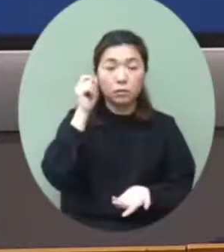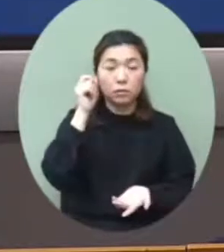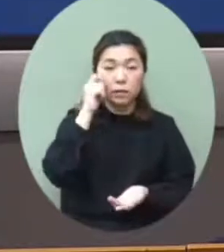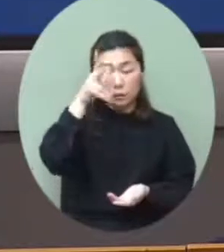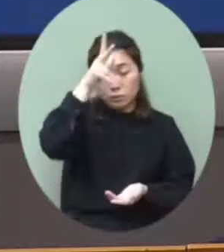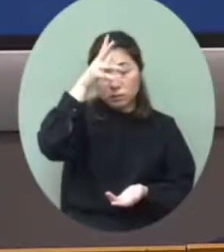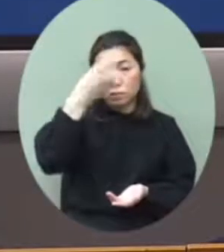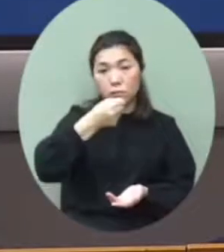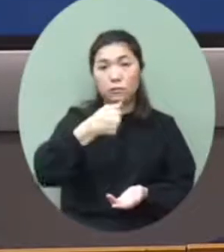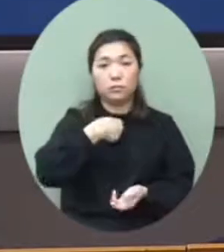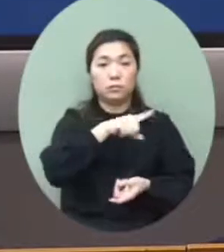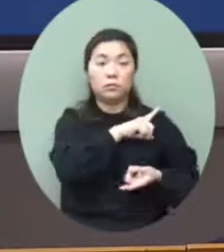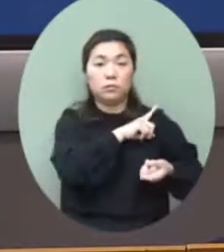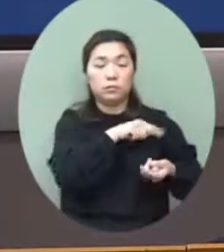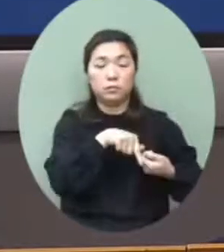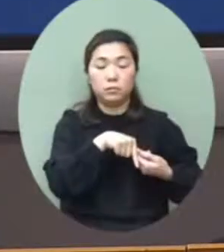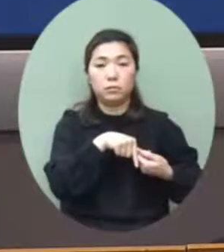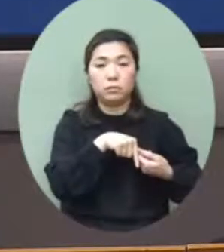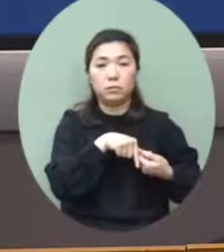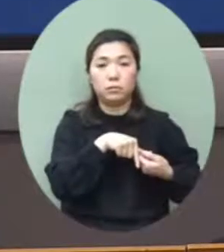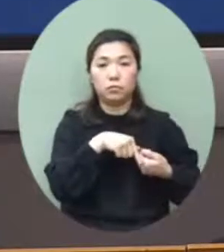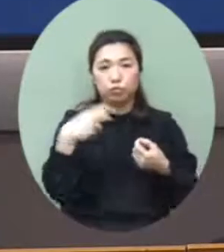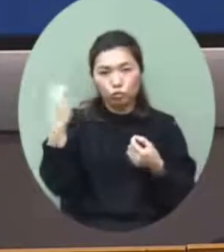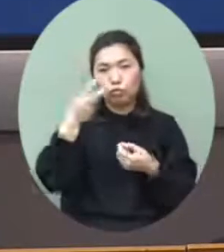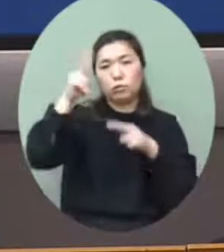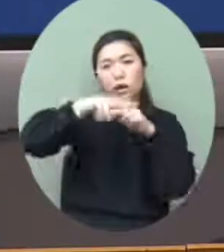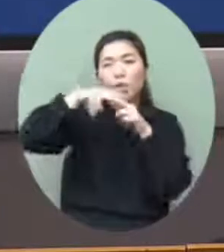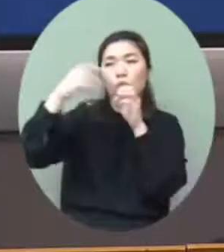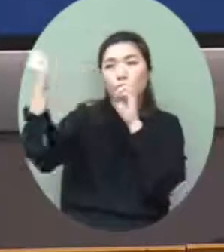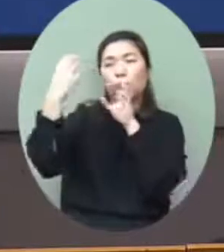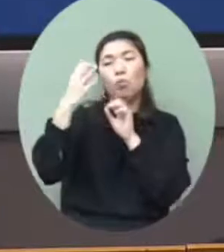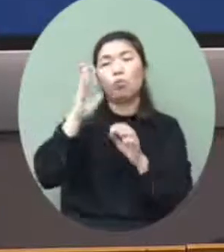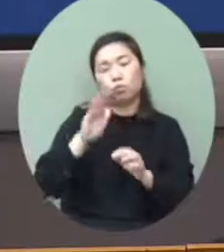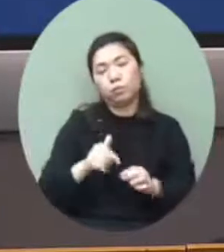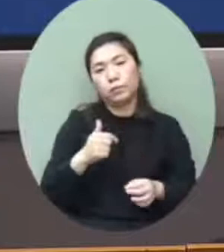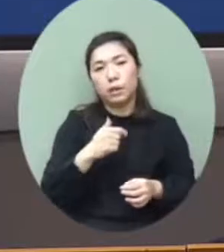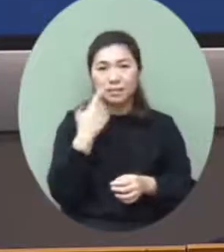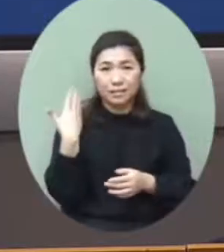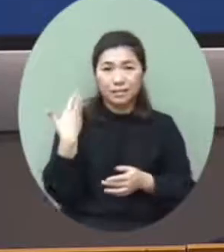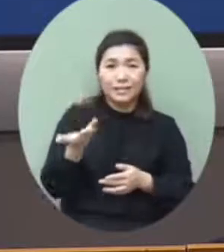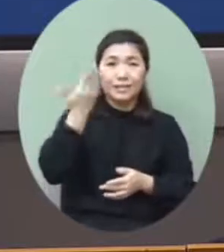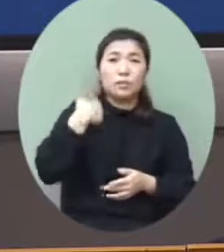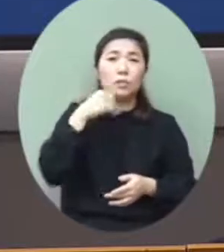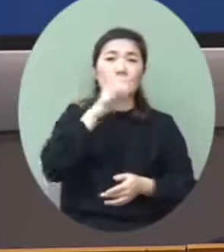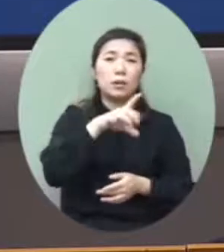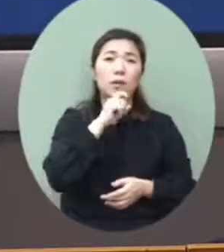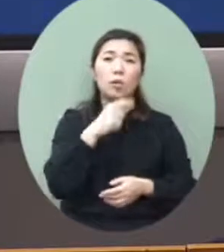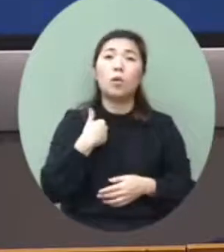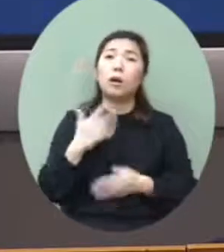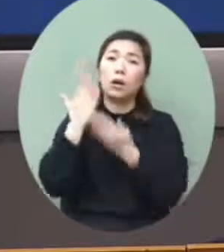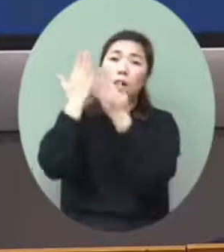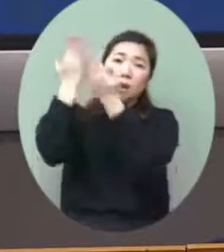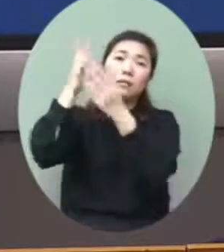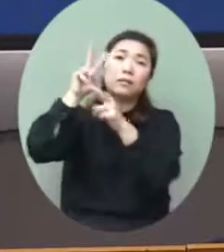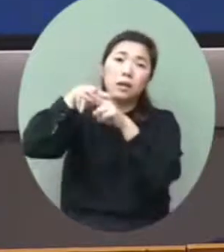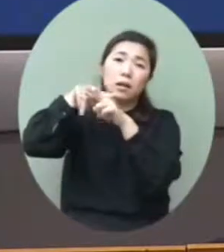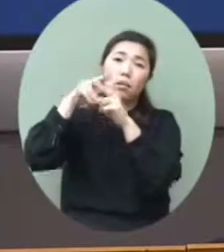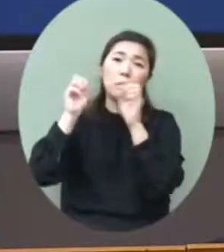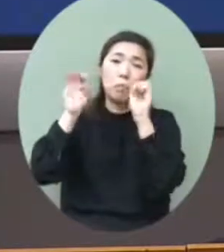be a difficult decision. And myself as chief executive